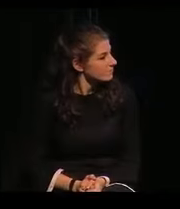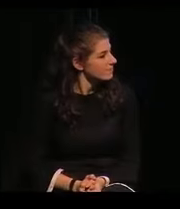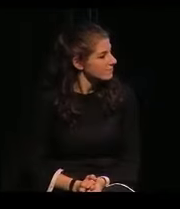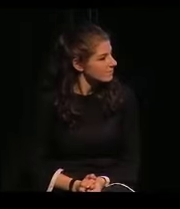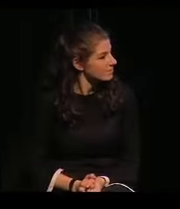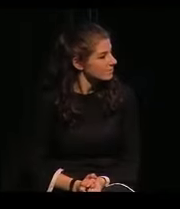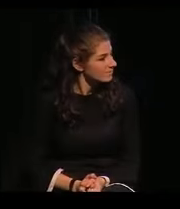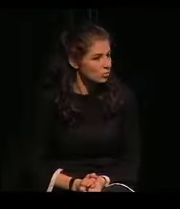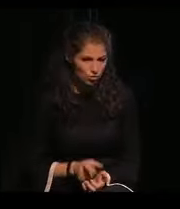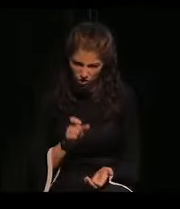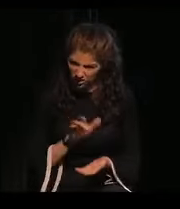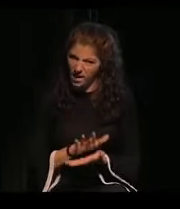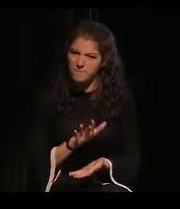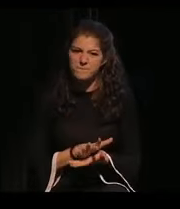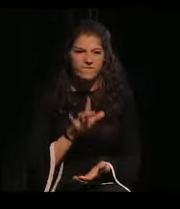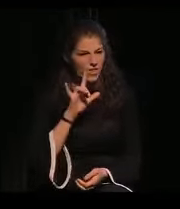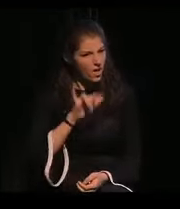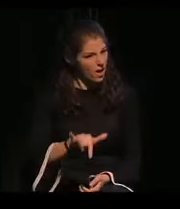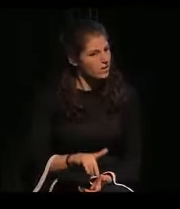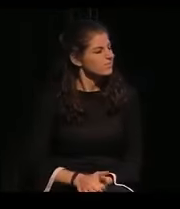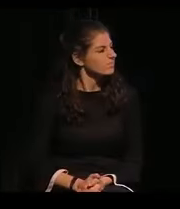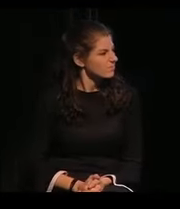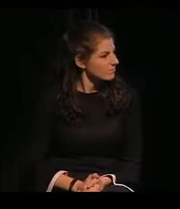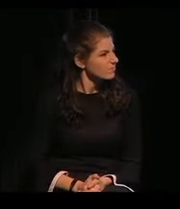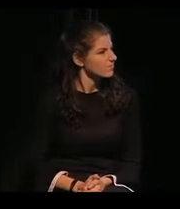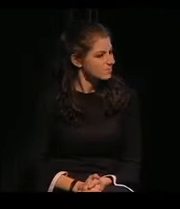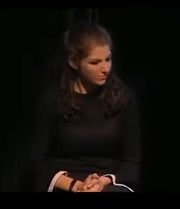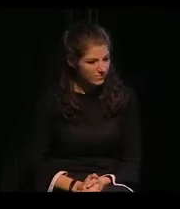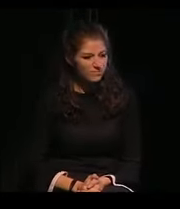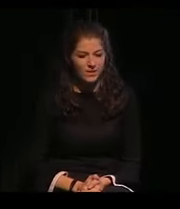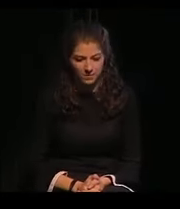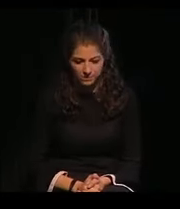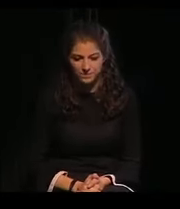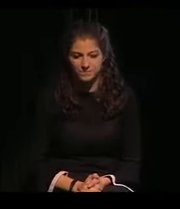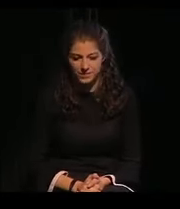And you should clap for that.